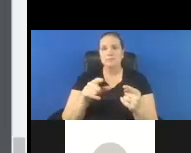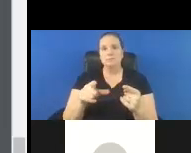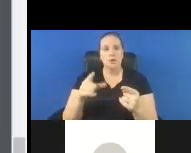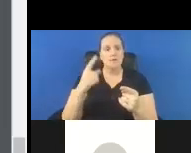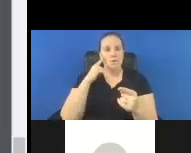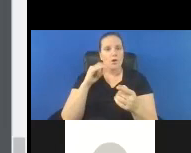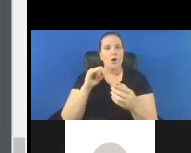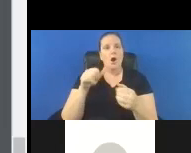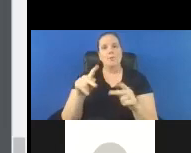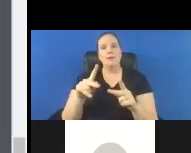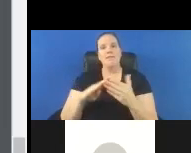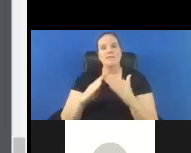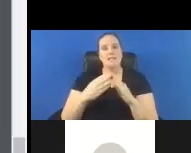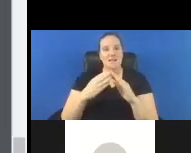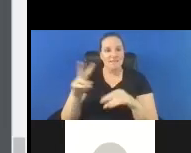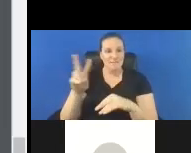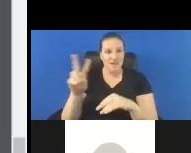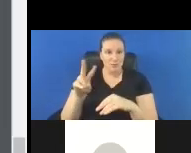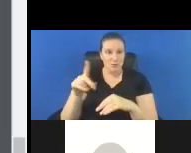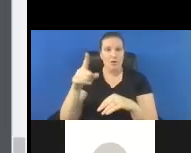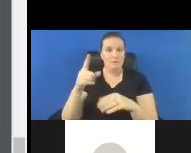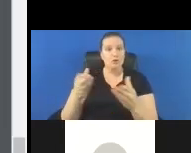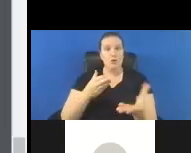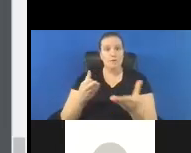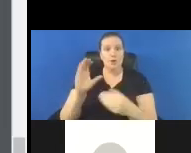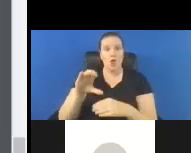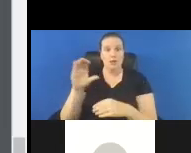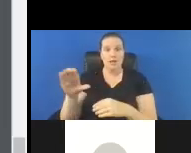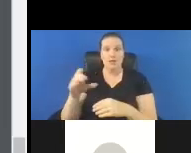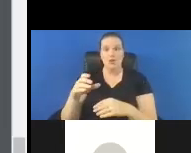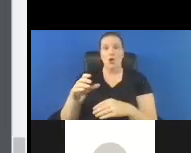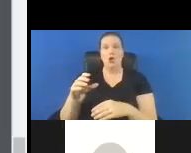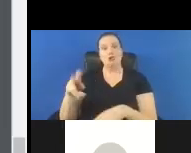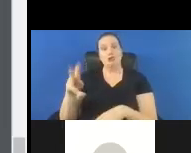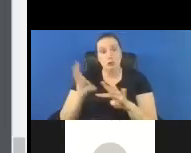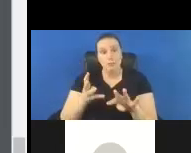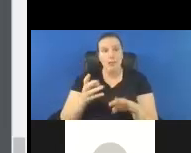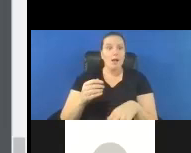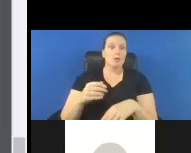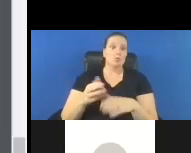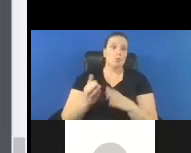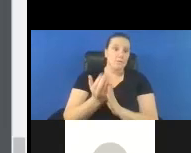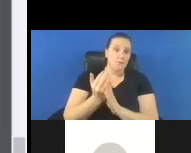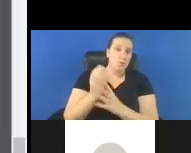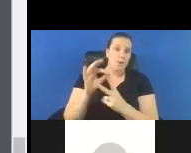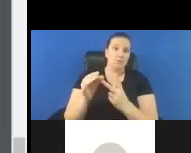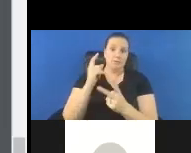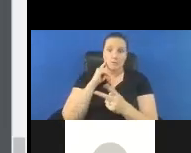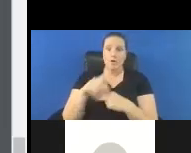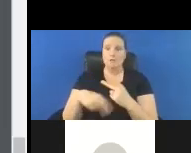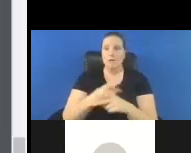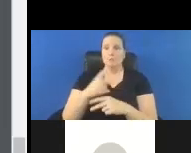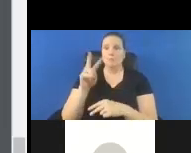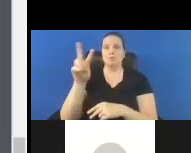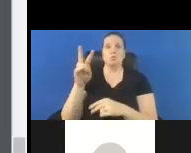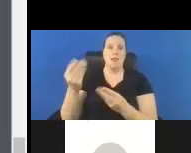of Vancouver versus urban Clark County is the streamlined review option for type 2 land use reviews for